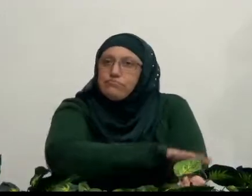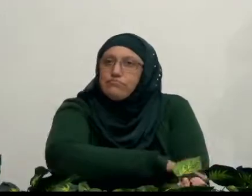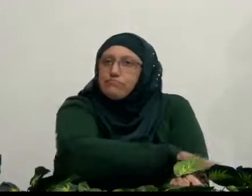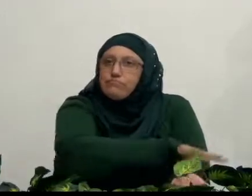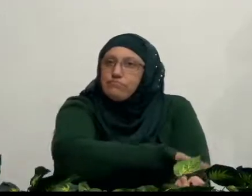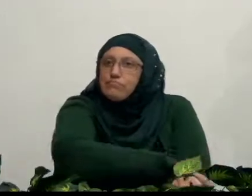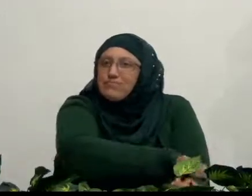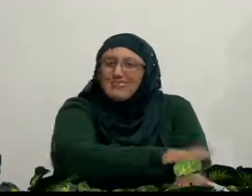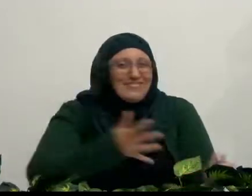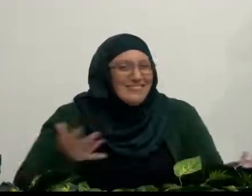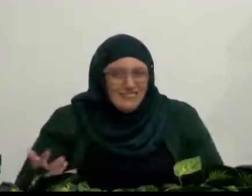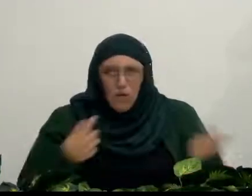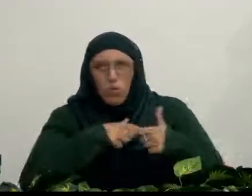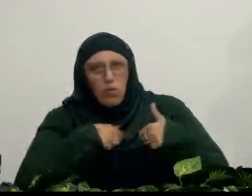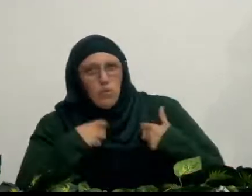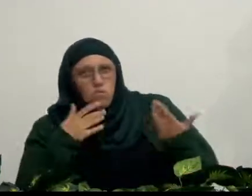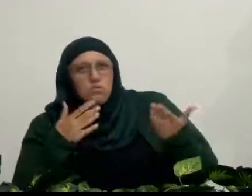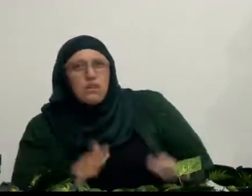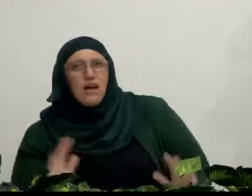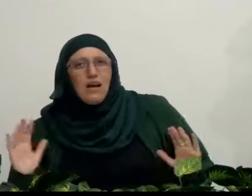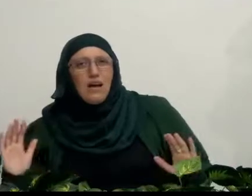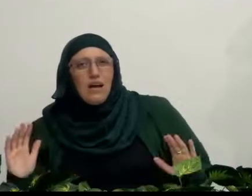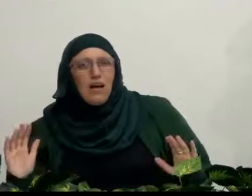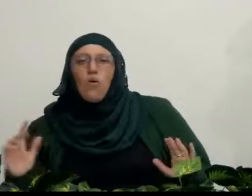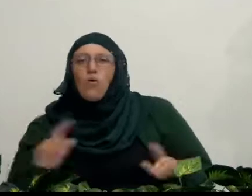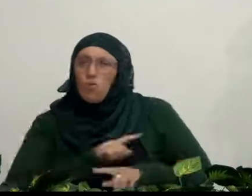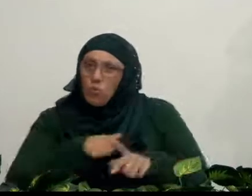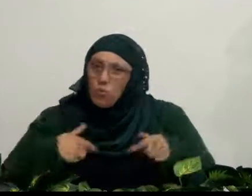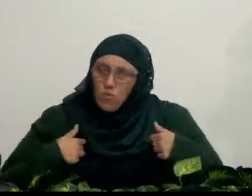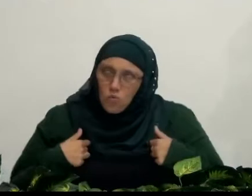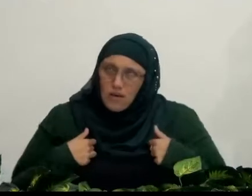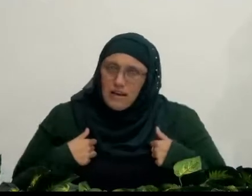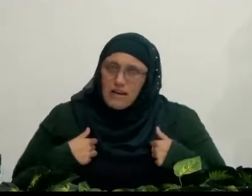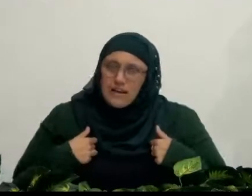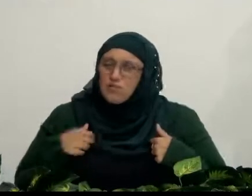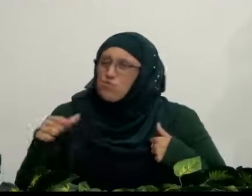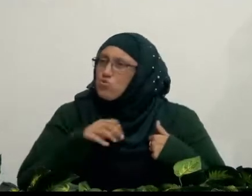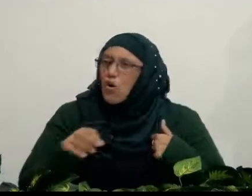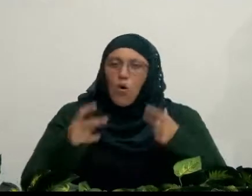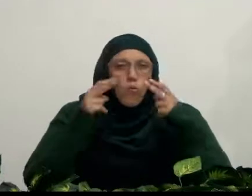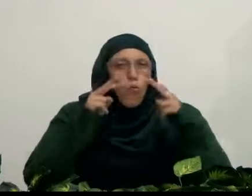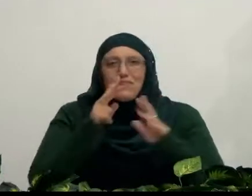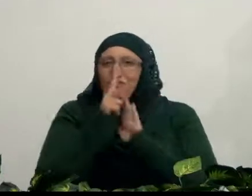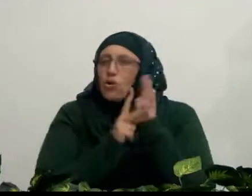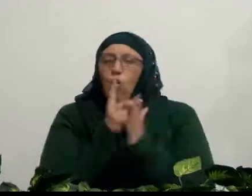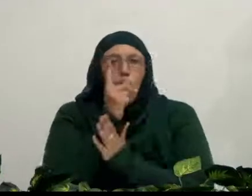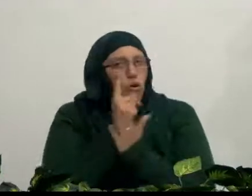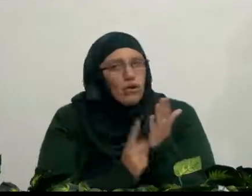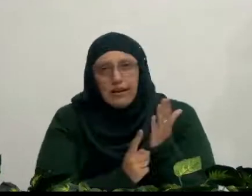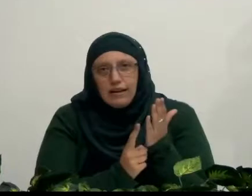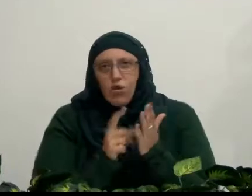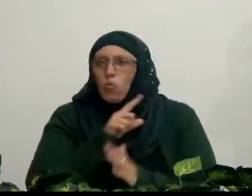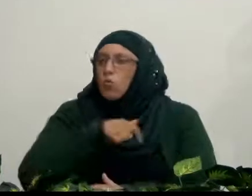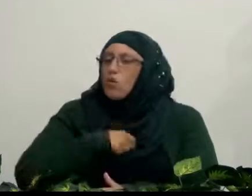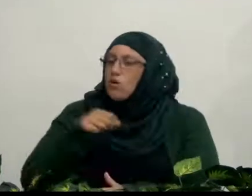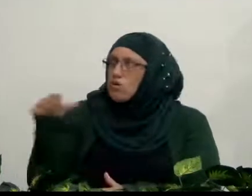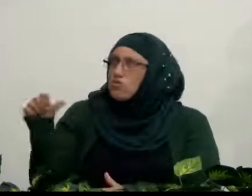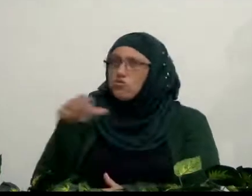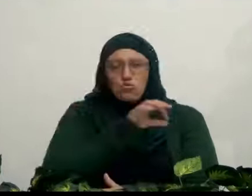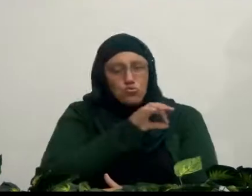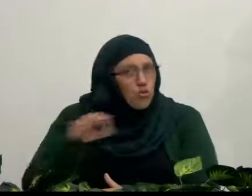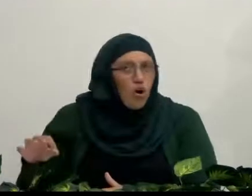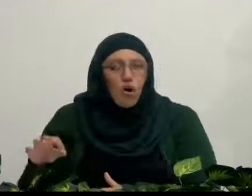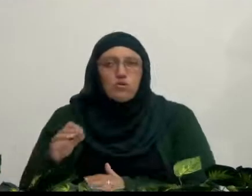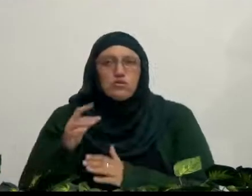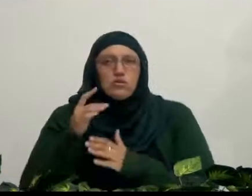condolences. Or watch some videos and khalas. No. Imam says that your relation should be like the relation of one body, that